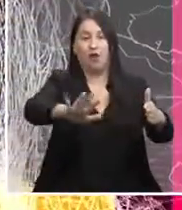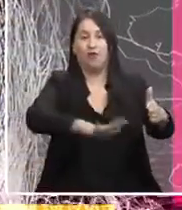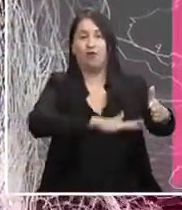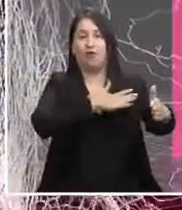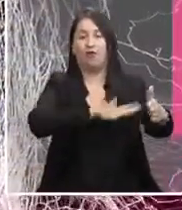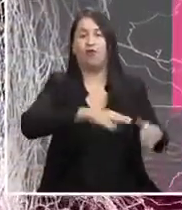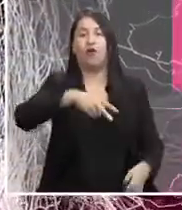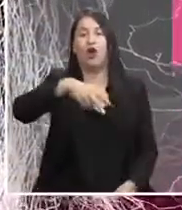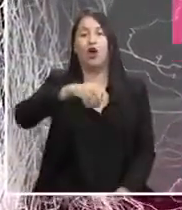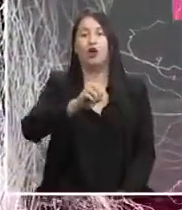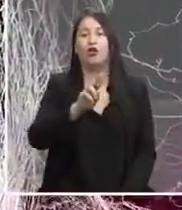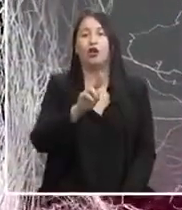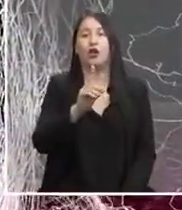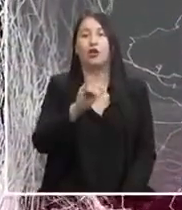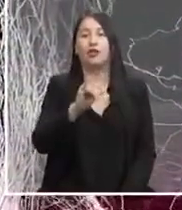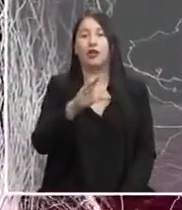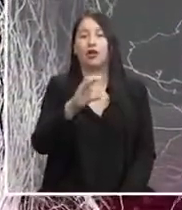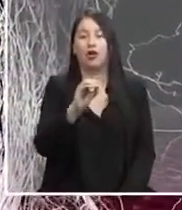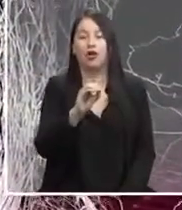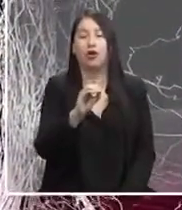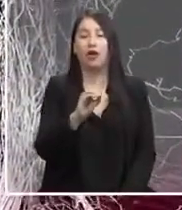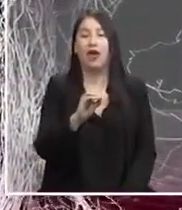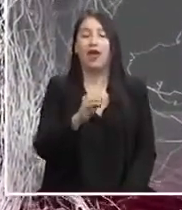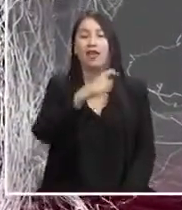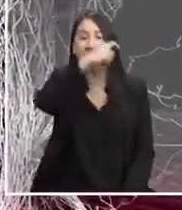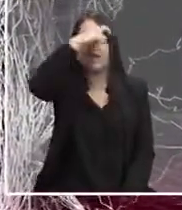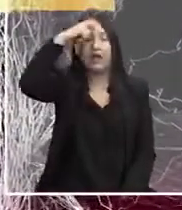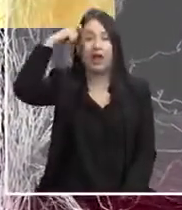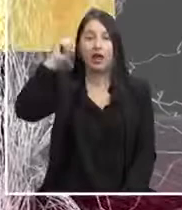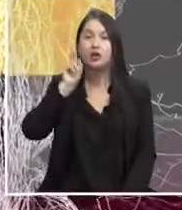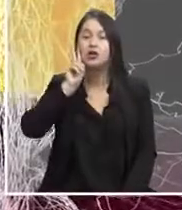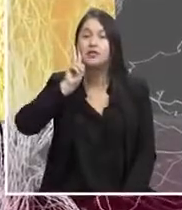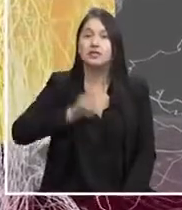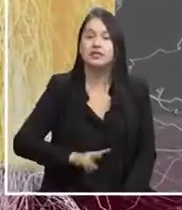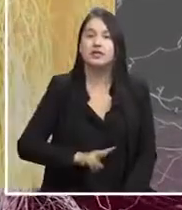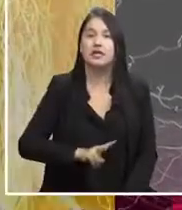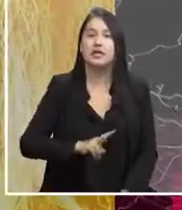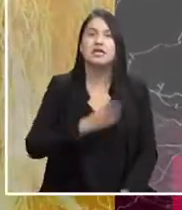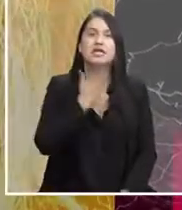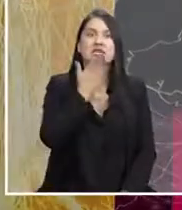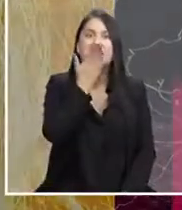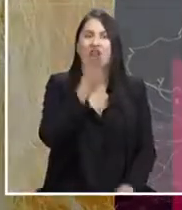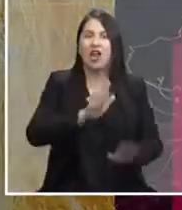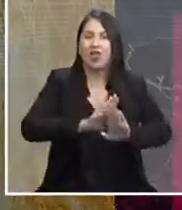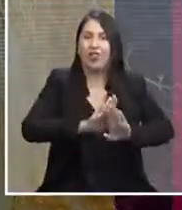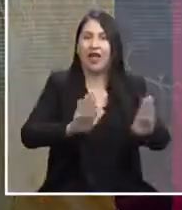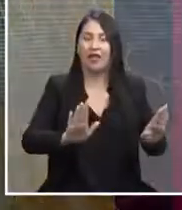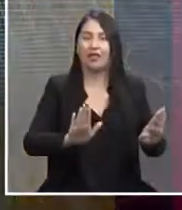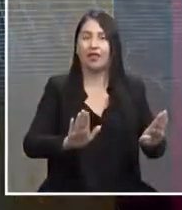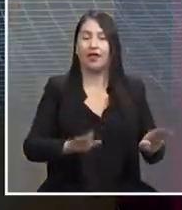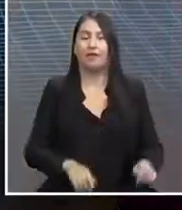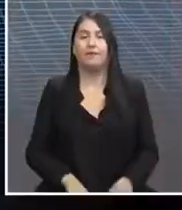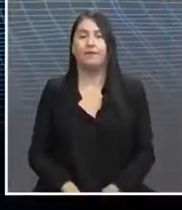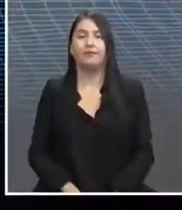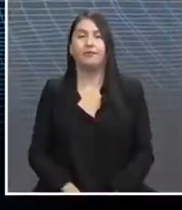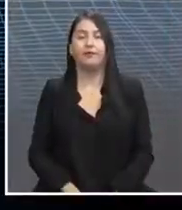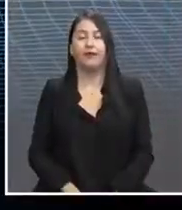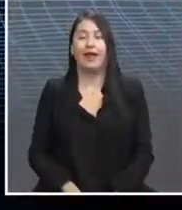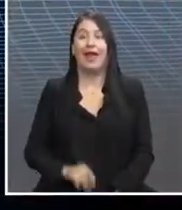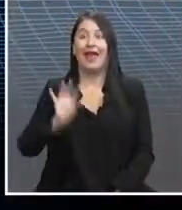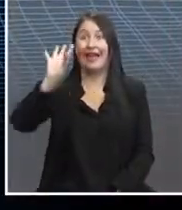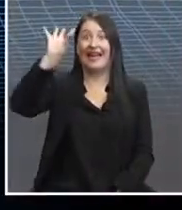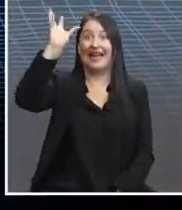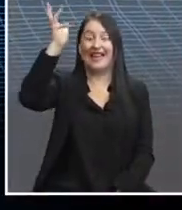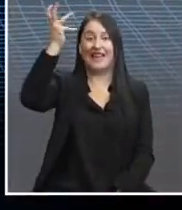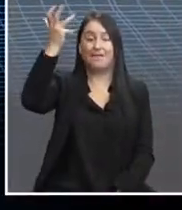are seeing the same. The climate response is moving slowly while changes are intensifying, and